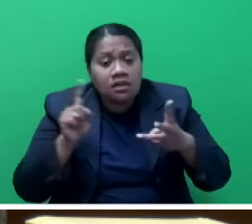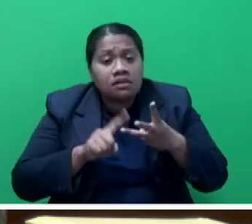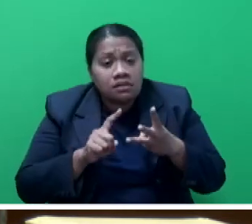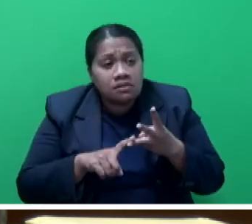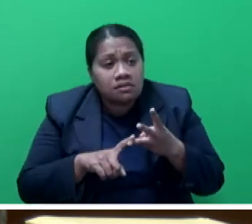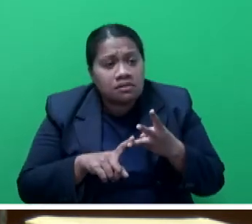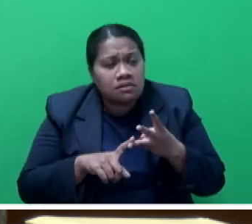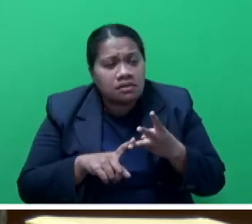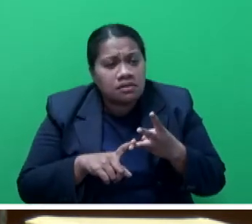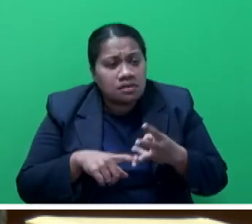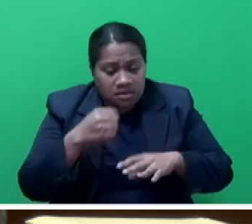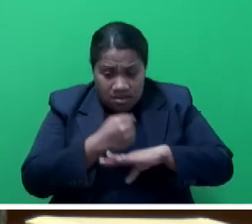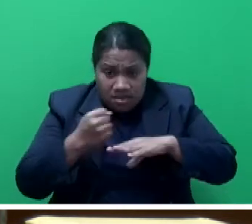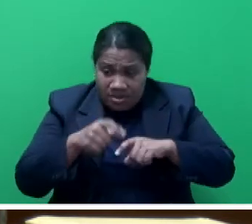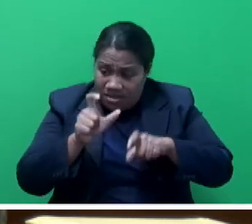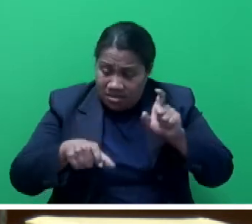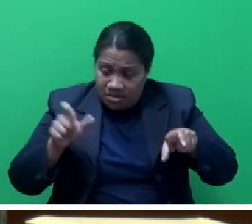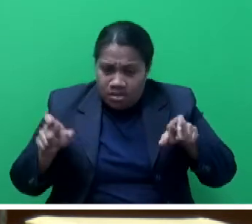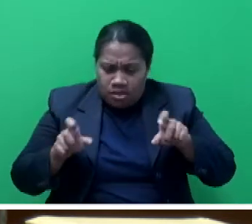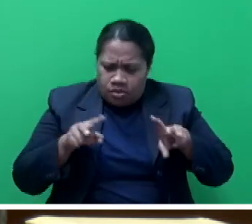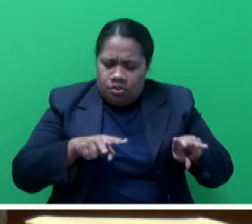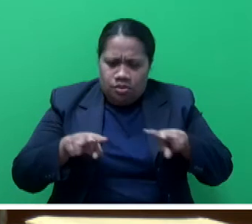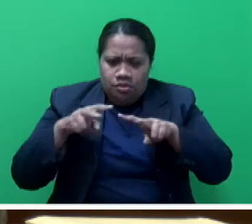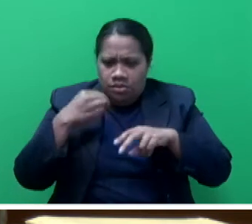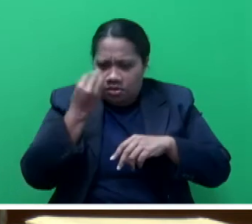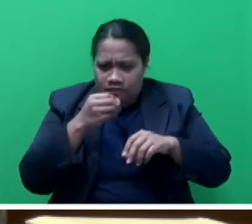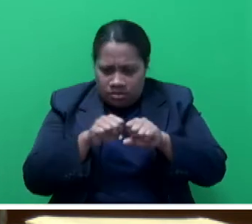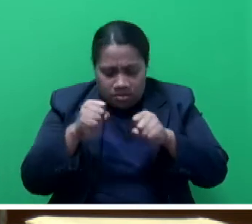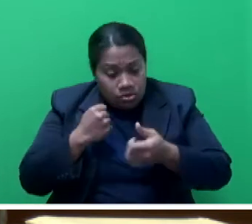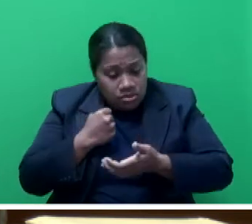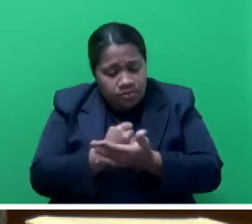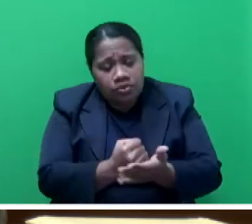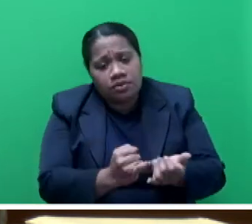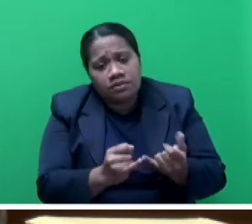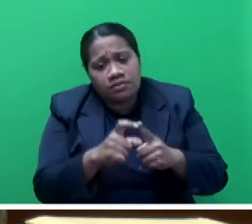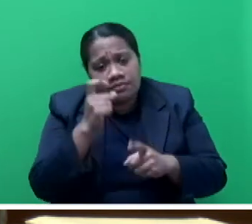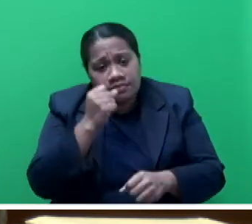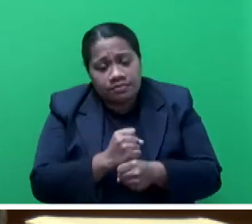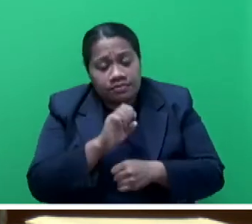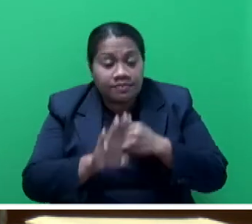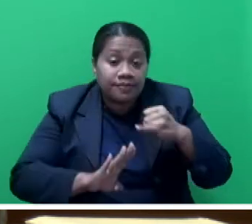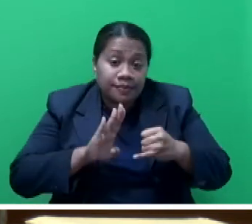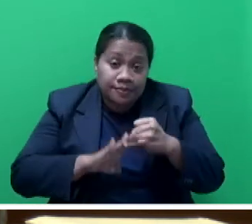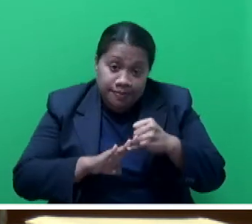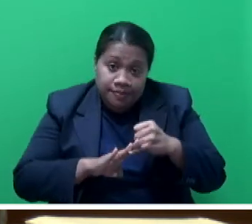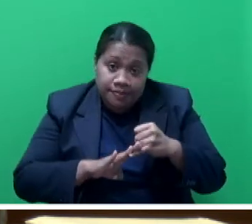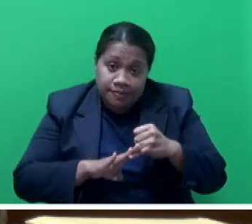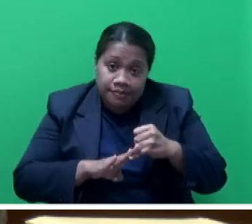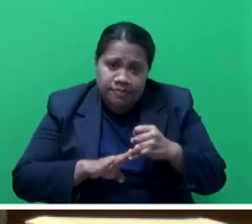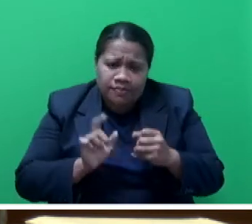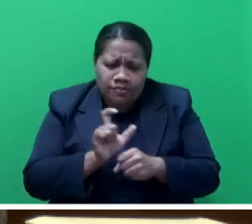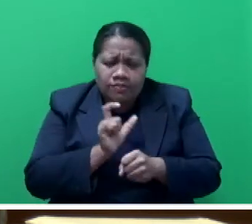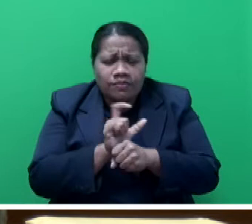other stakeholders looking to leverage the food systems to support the SDGs. And lastly, create a system